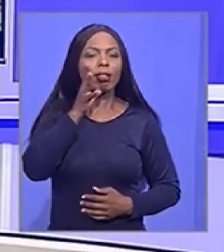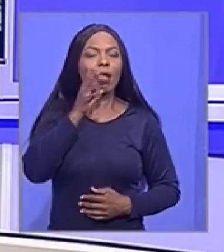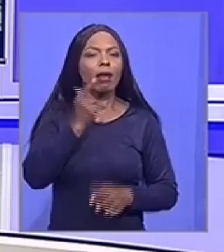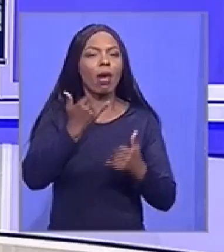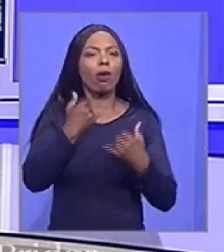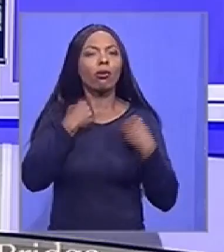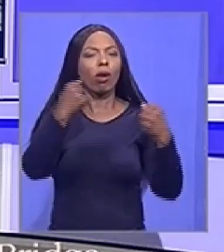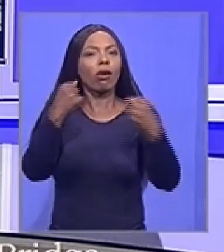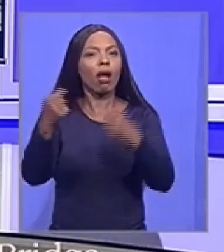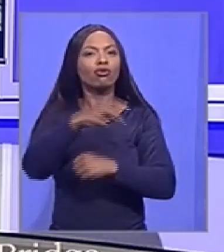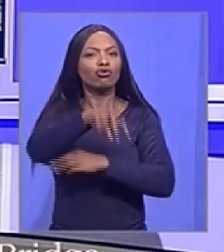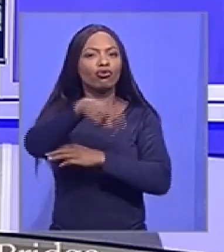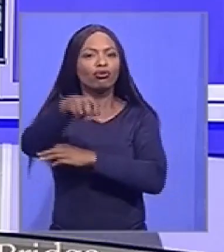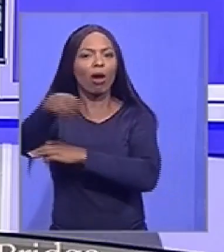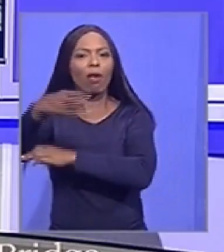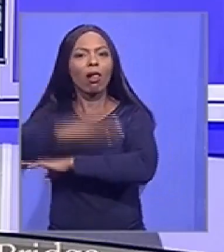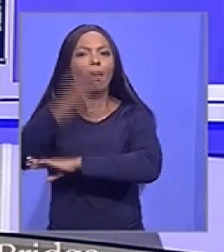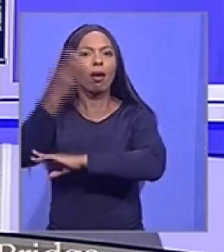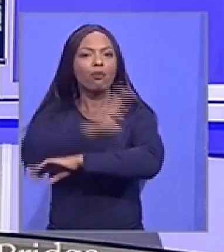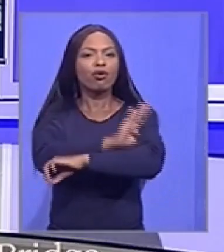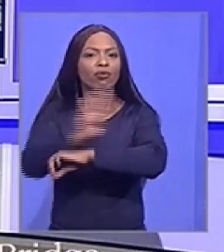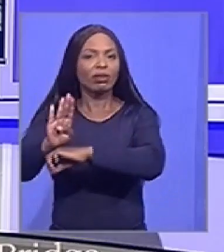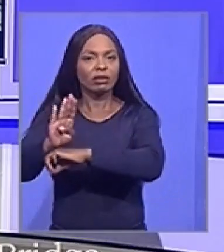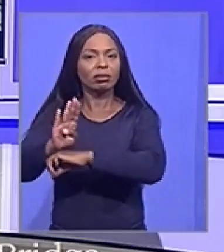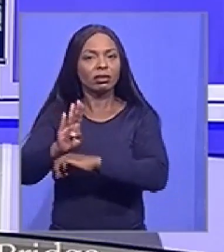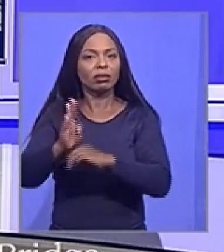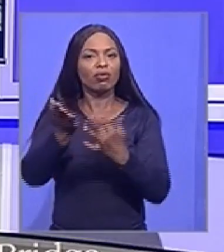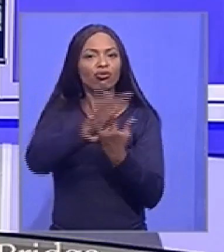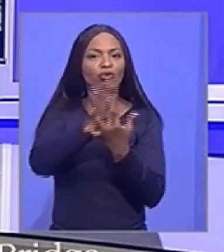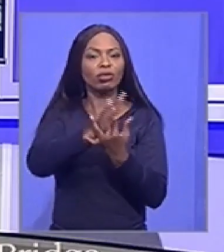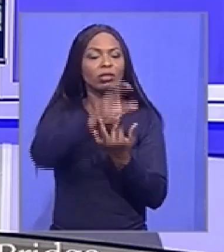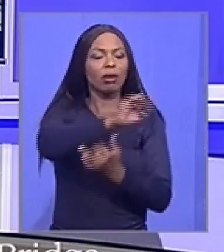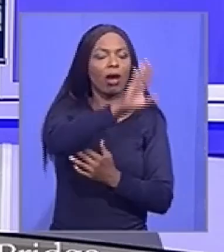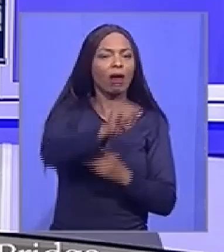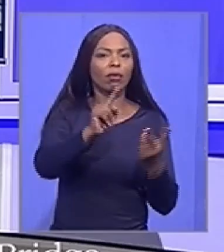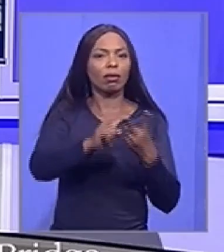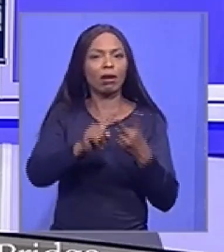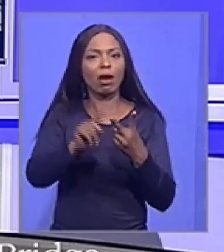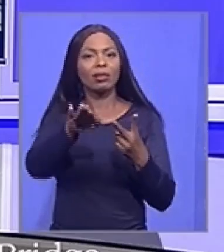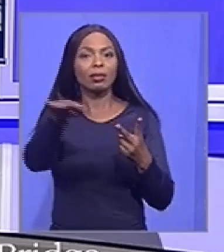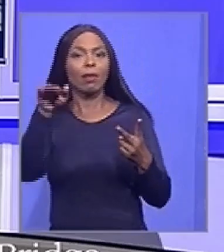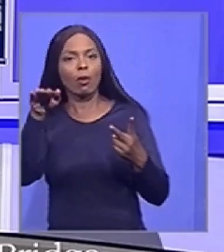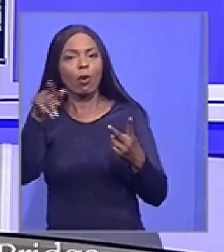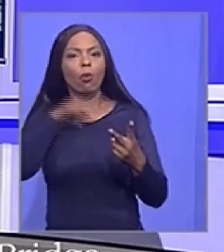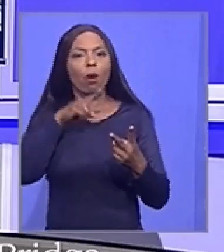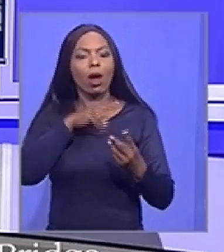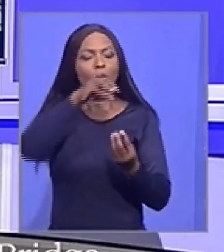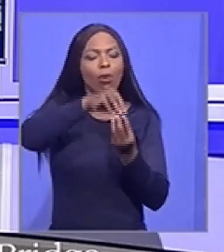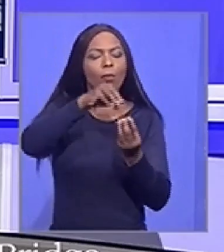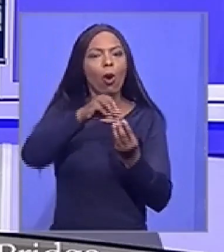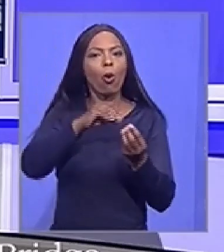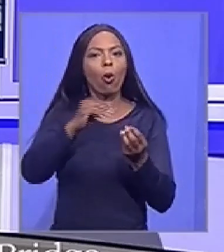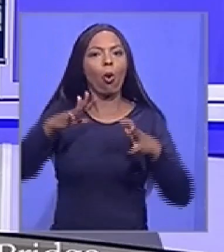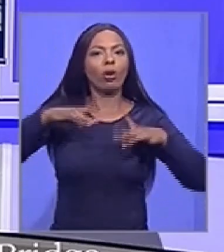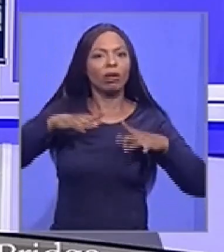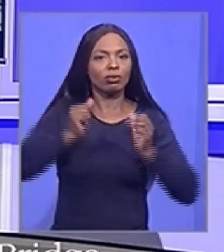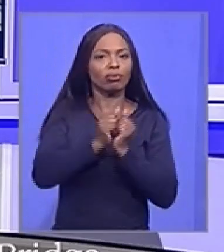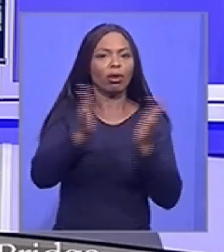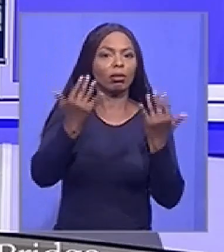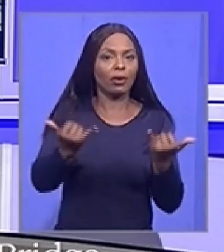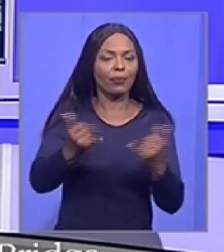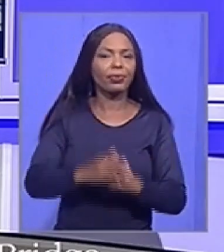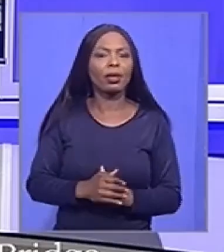kwa molelwaneng wa Bridge magareng ga Afrika Borwa le Zimbabwe. Seno ke jaaka paka ya malatsi a Paseka e simolotse. Bothati jwa